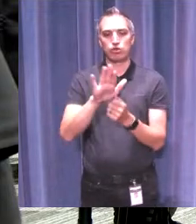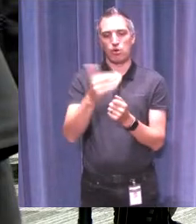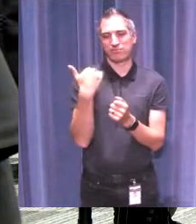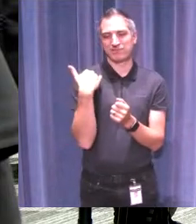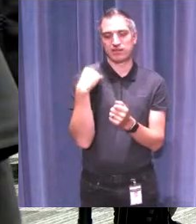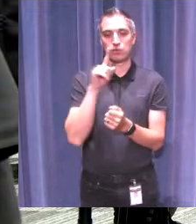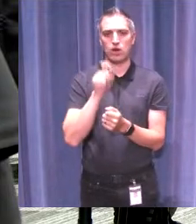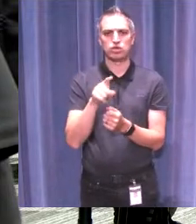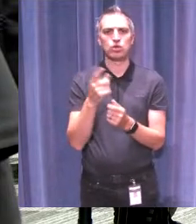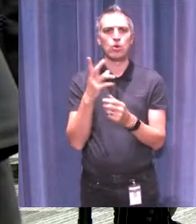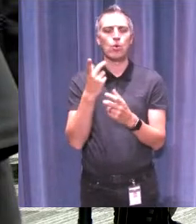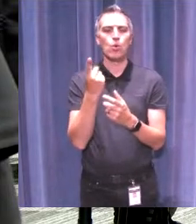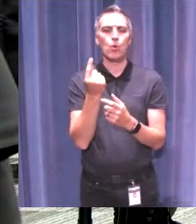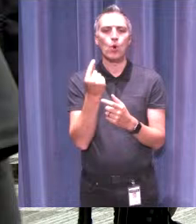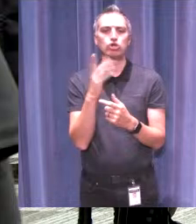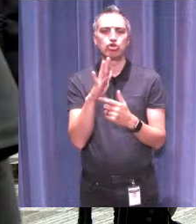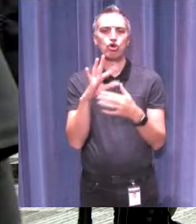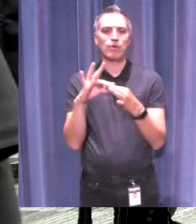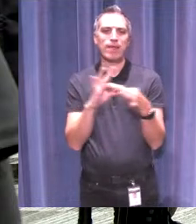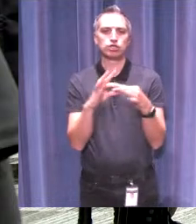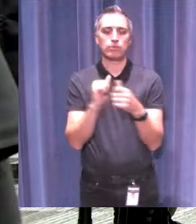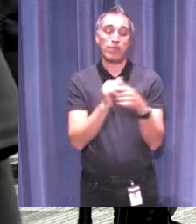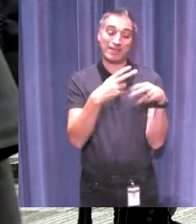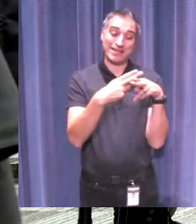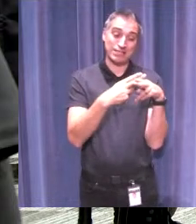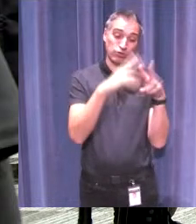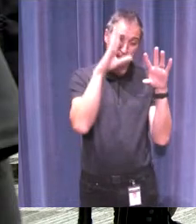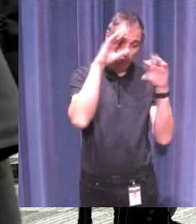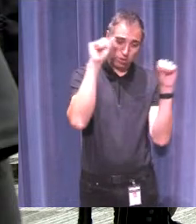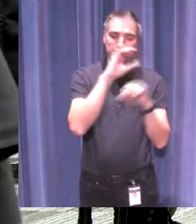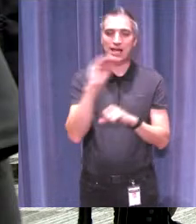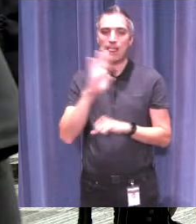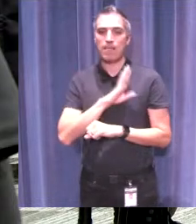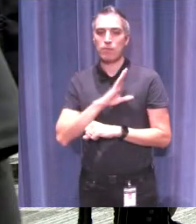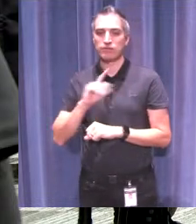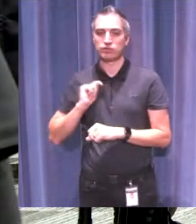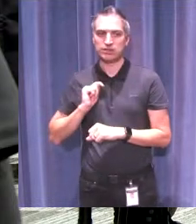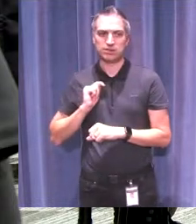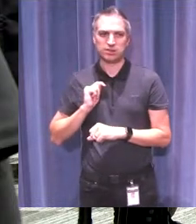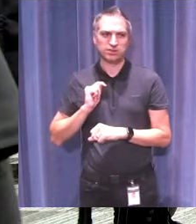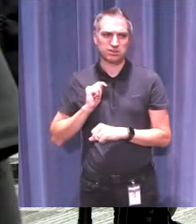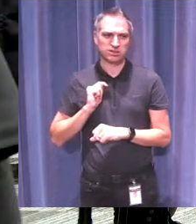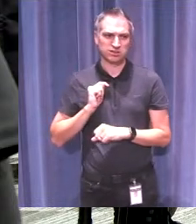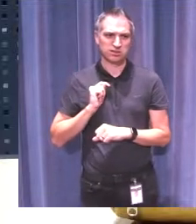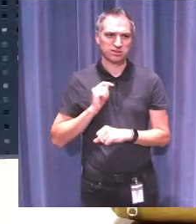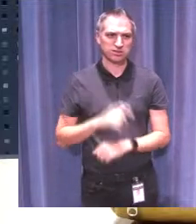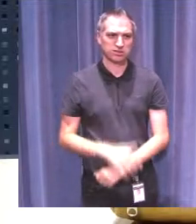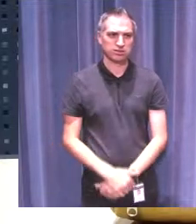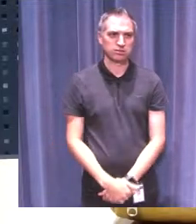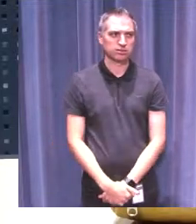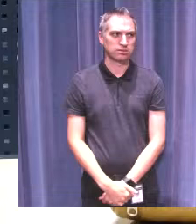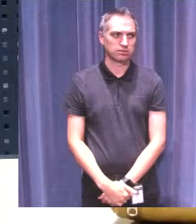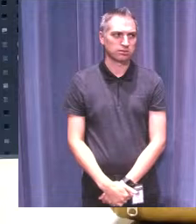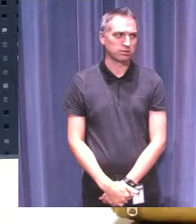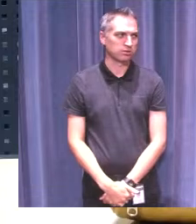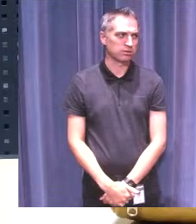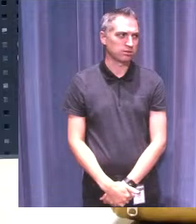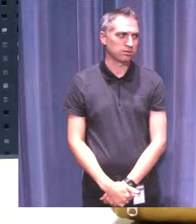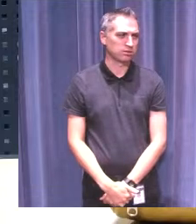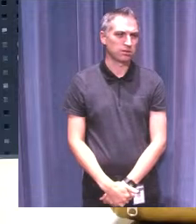relationship between the interim president and the board of trustees? Oh, my God. I Uh,